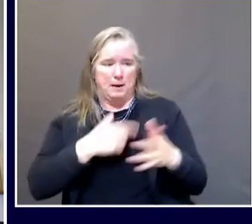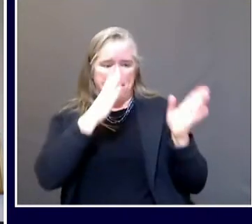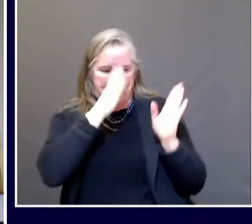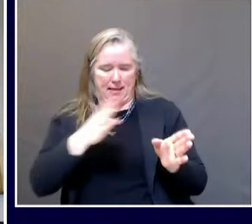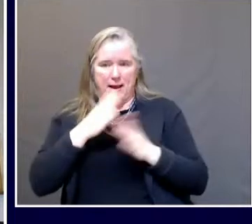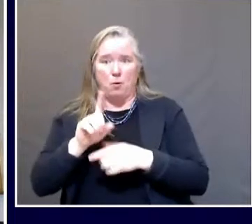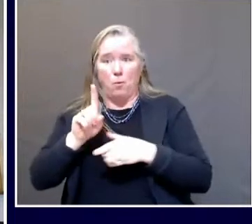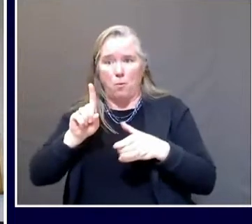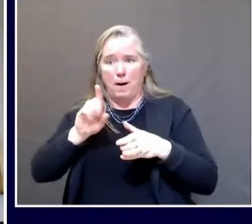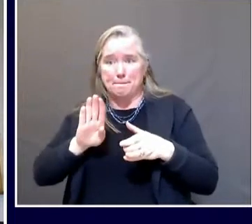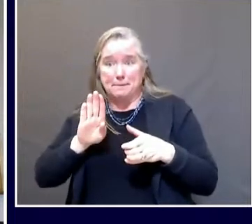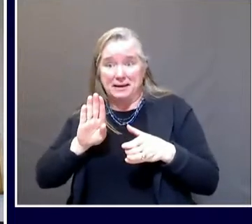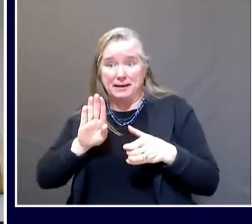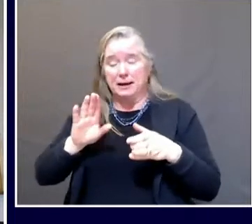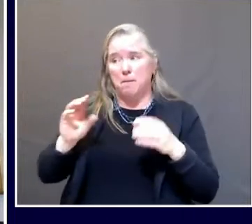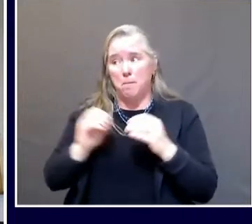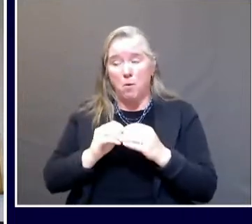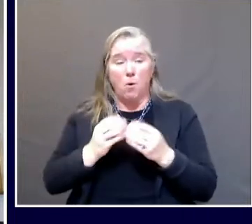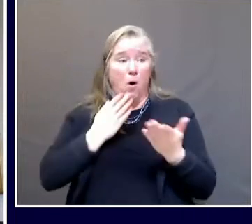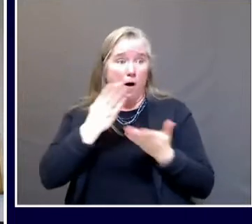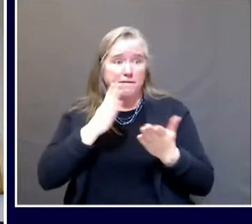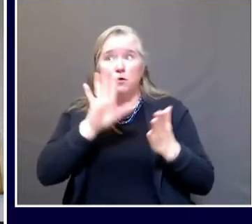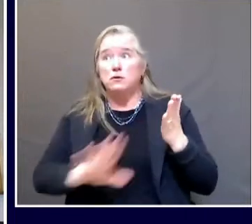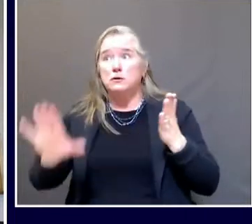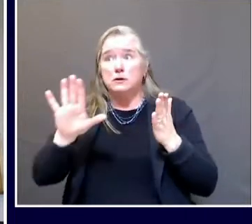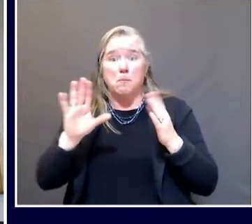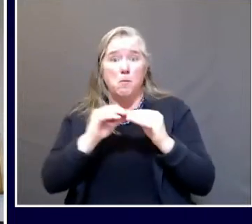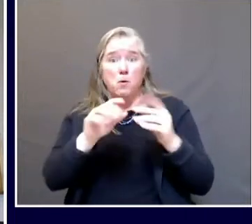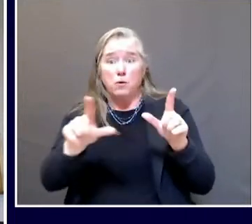based on what I was told this morning, that may or may not